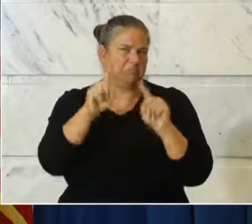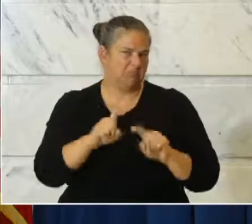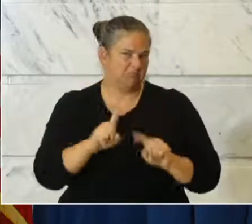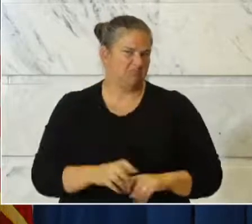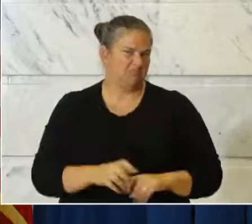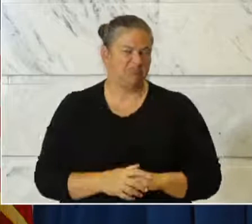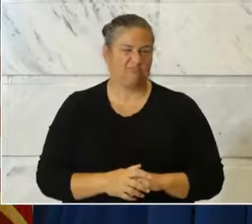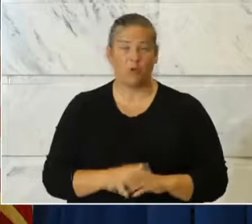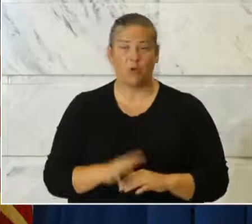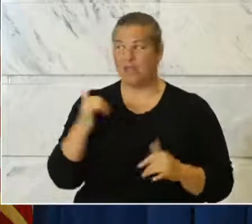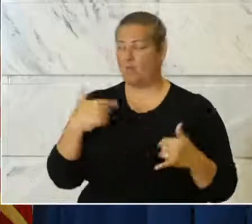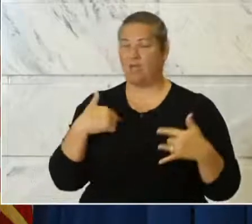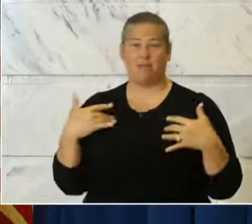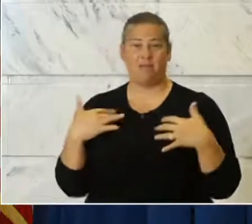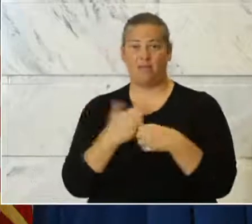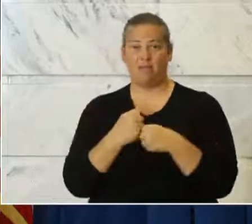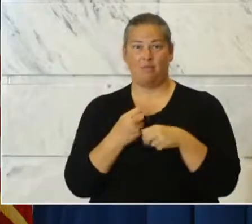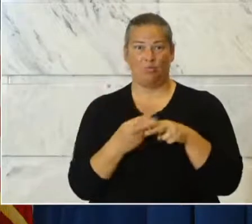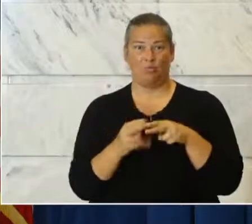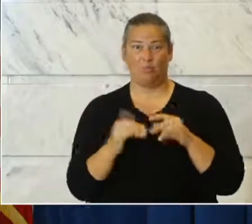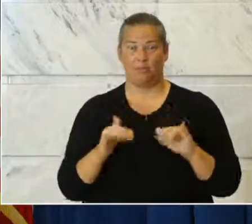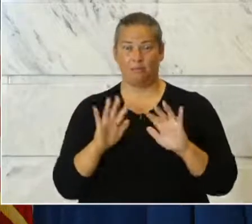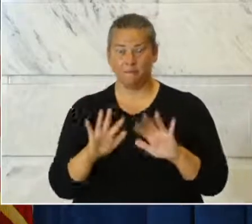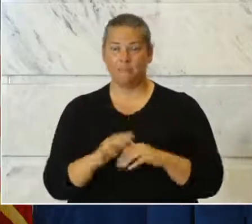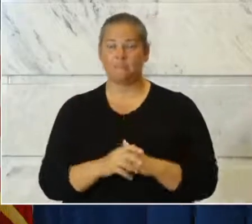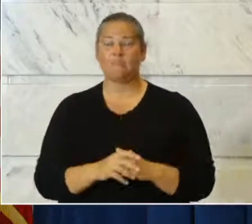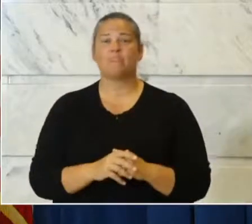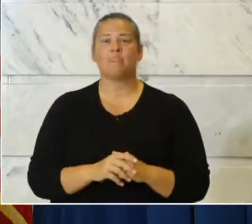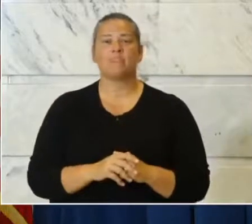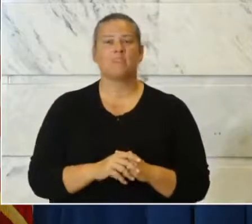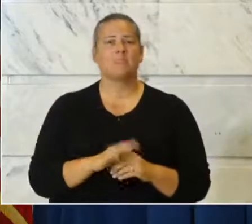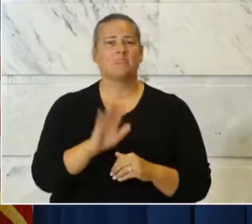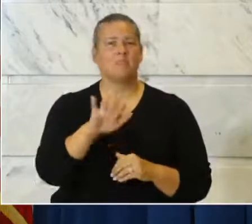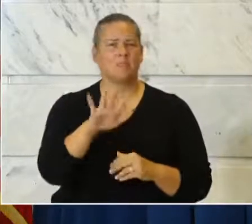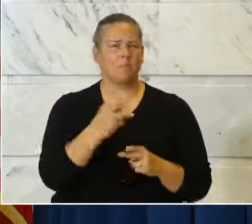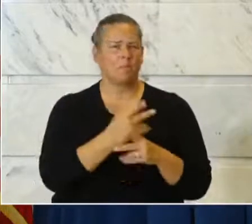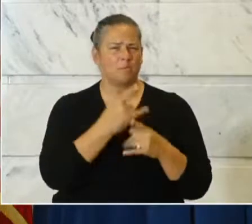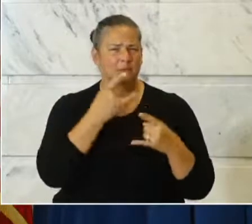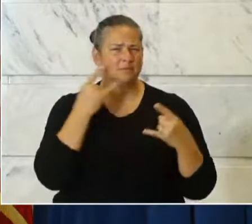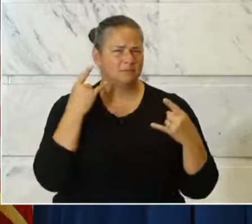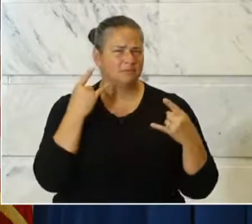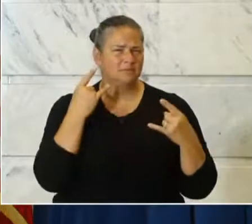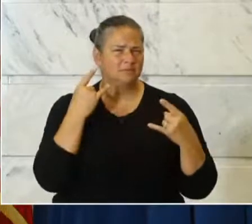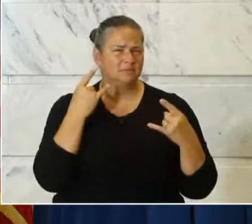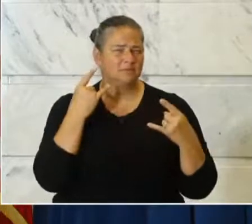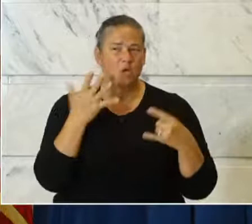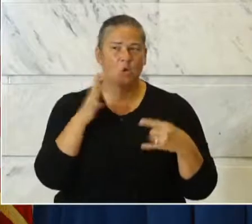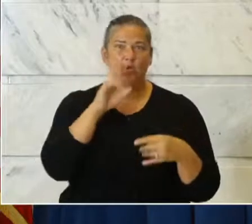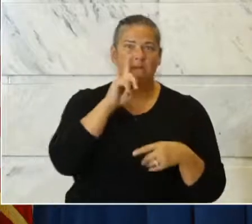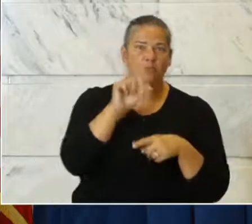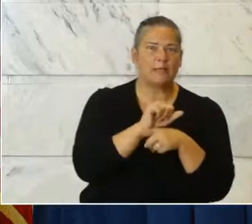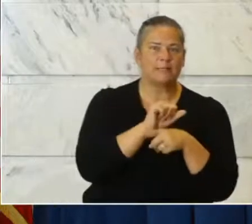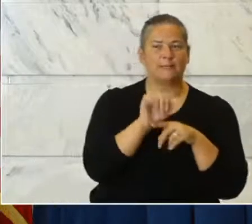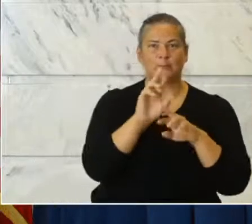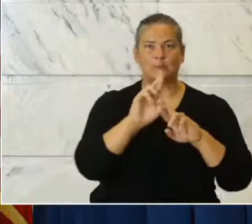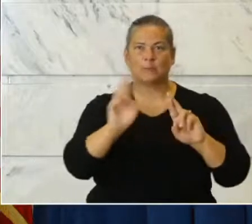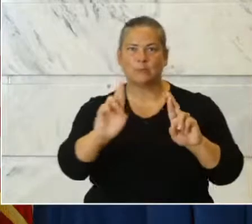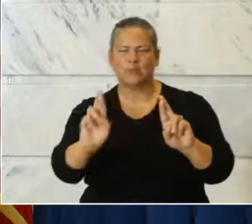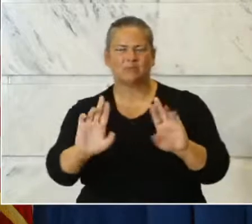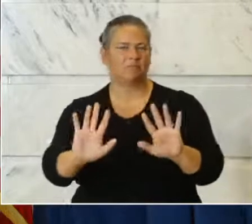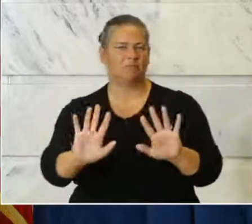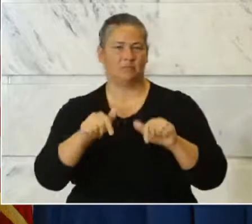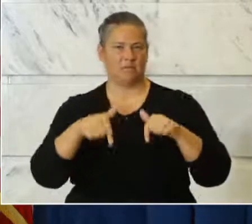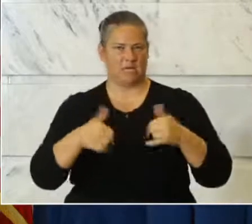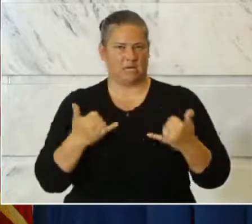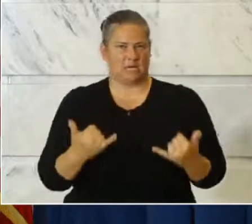very brief now because this is the question phase. Folks, wear a mask. It's not a drill. This is the biggest public health, or at